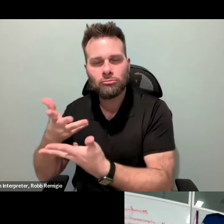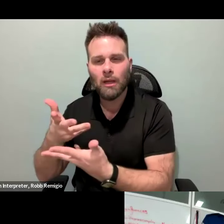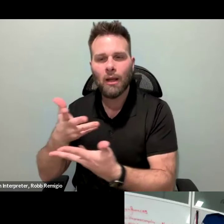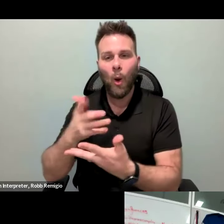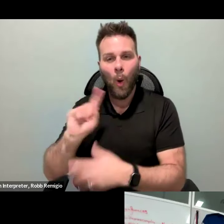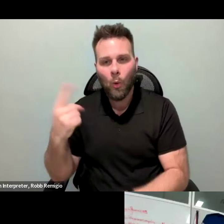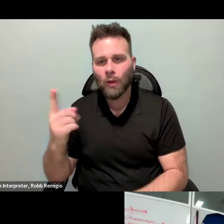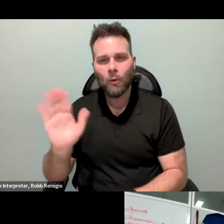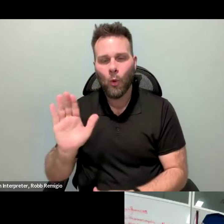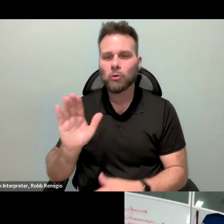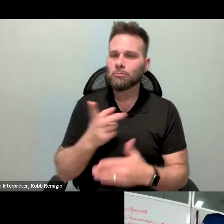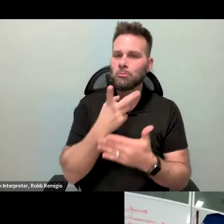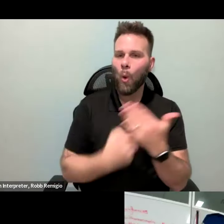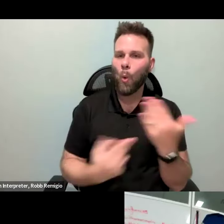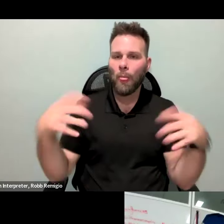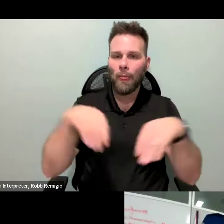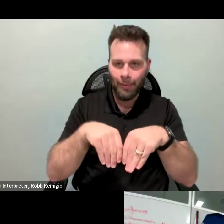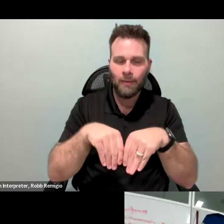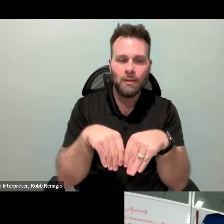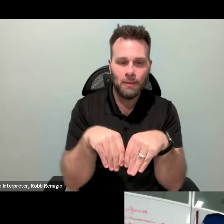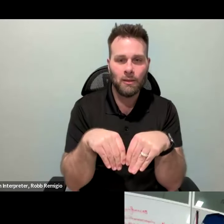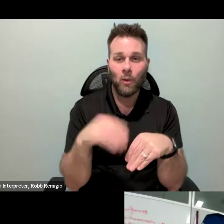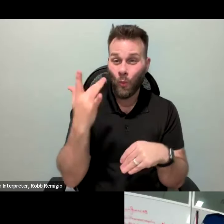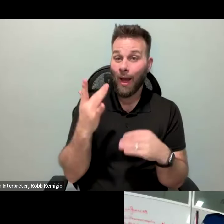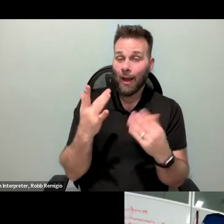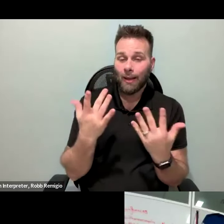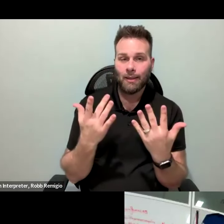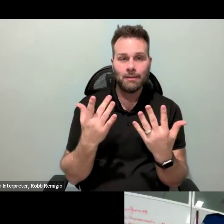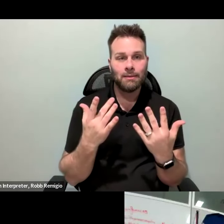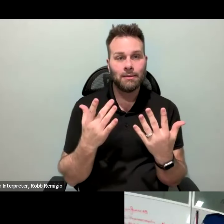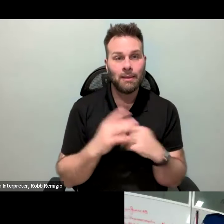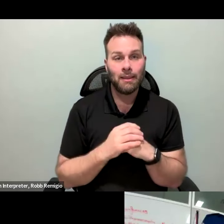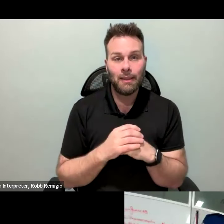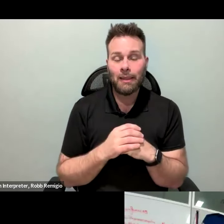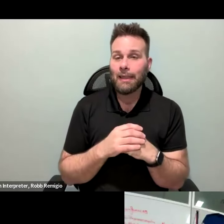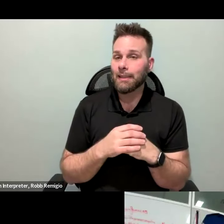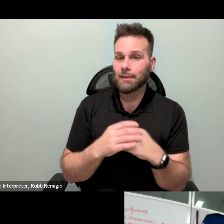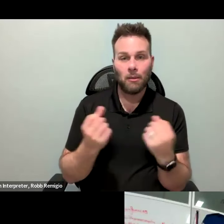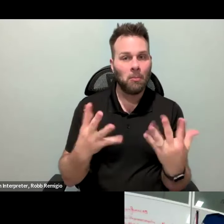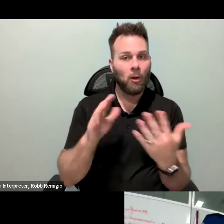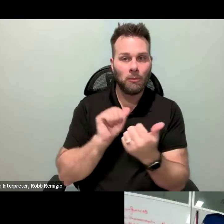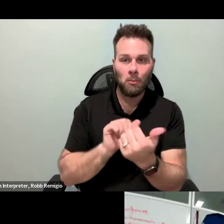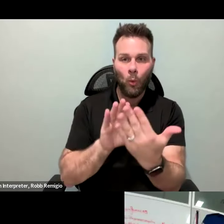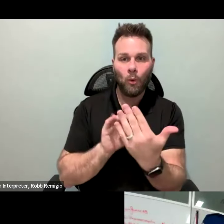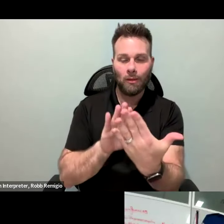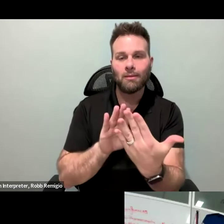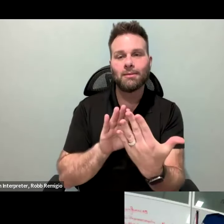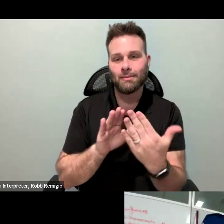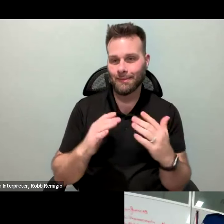collective, because it's a multimodal system that you're working with in terms of